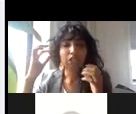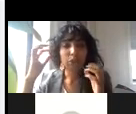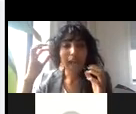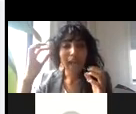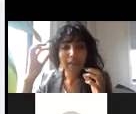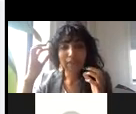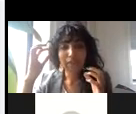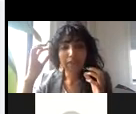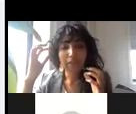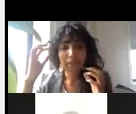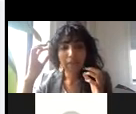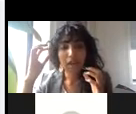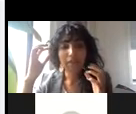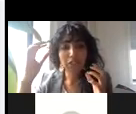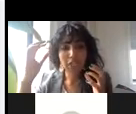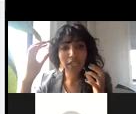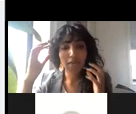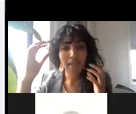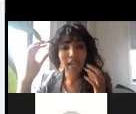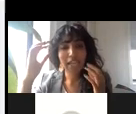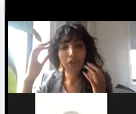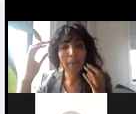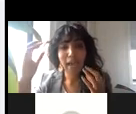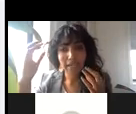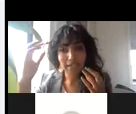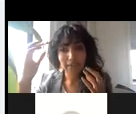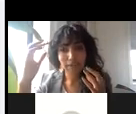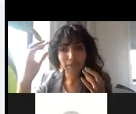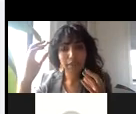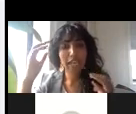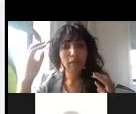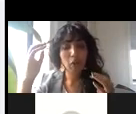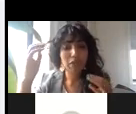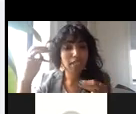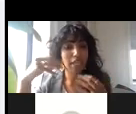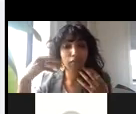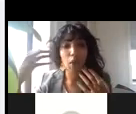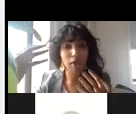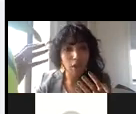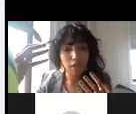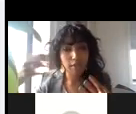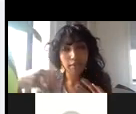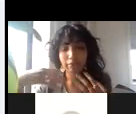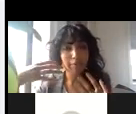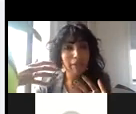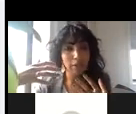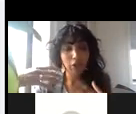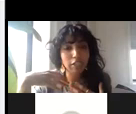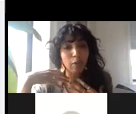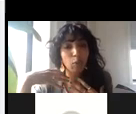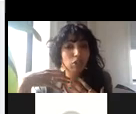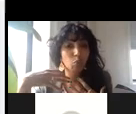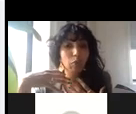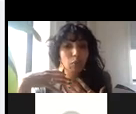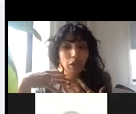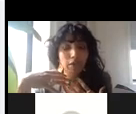And once you have a vision of that in your mind, take a moment to think of one word, maybe many words,